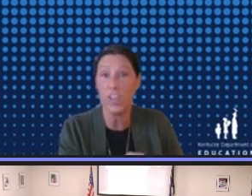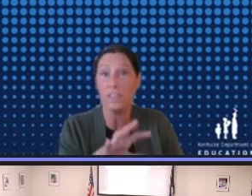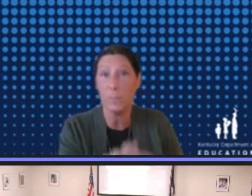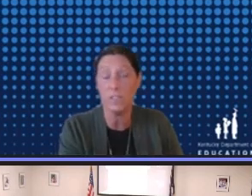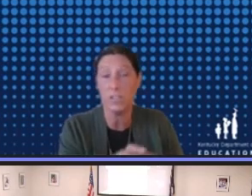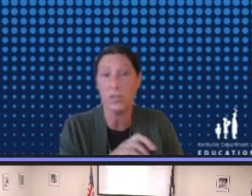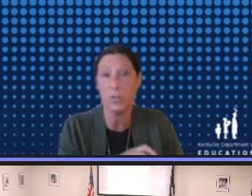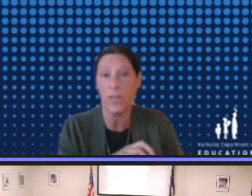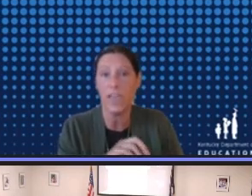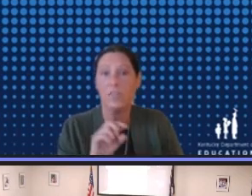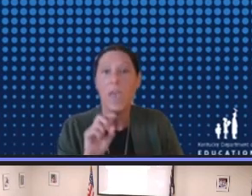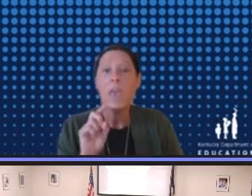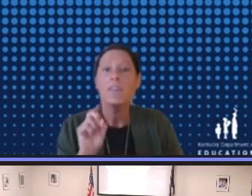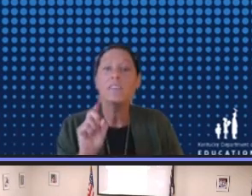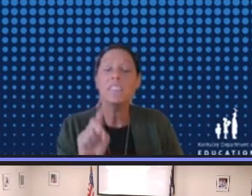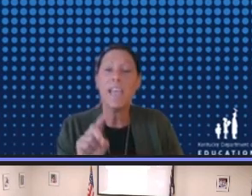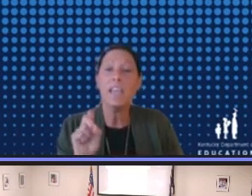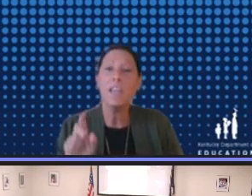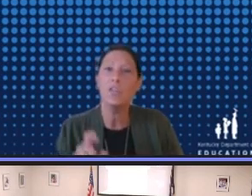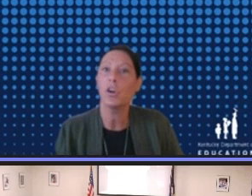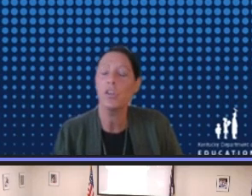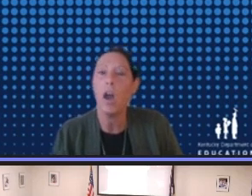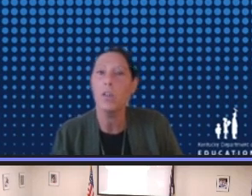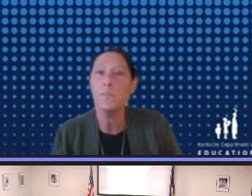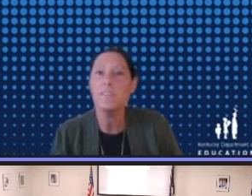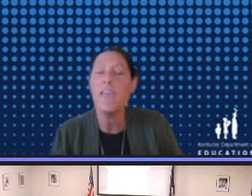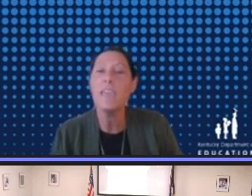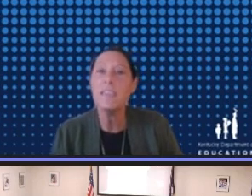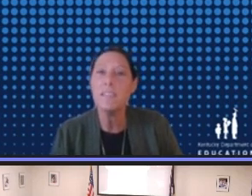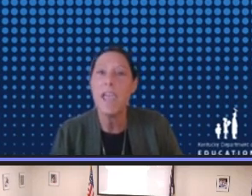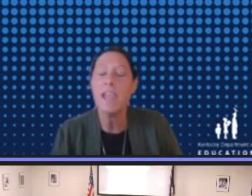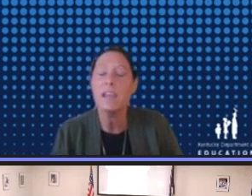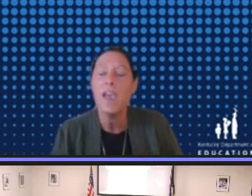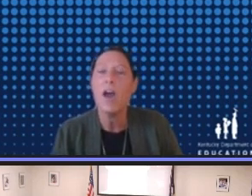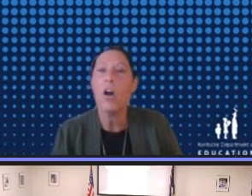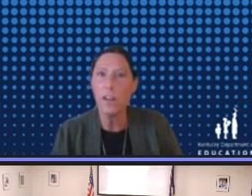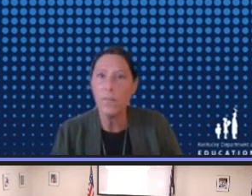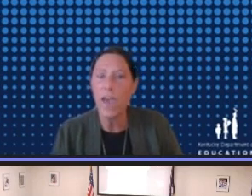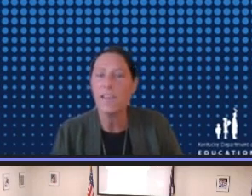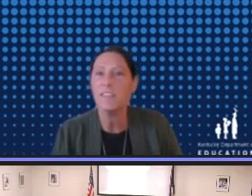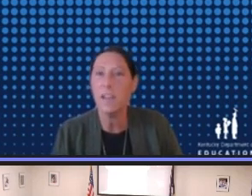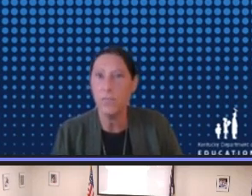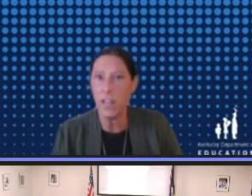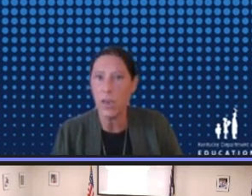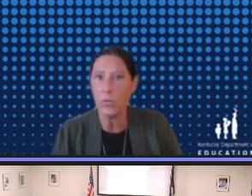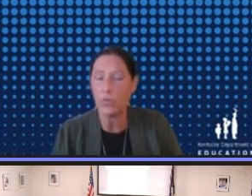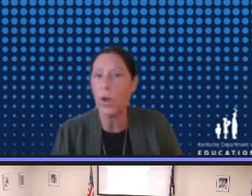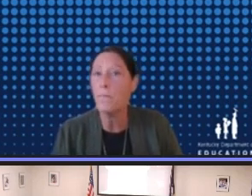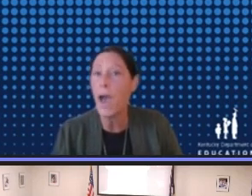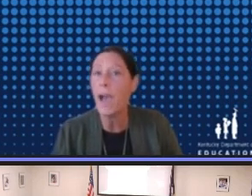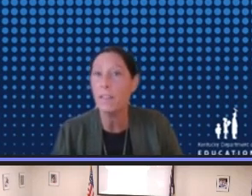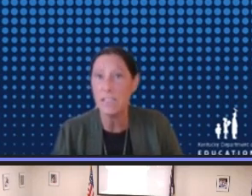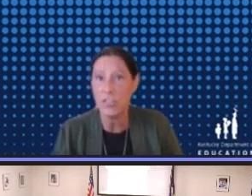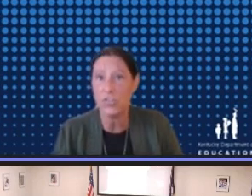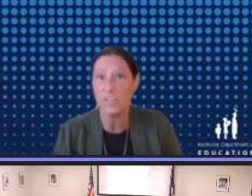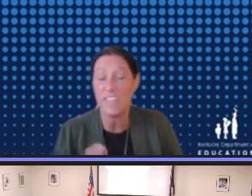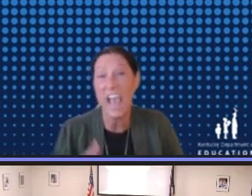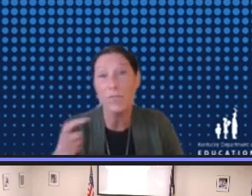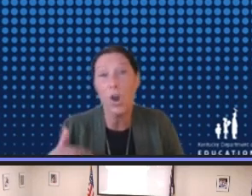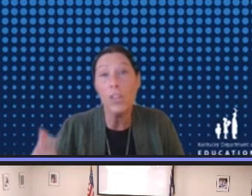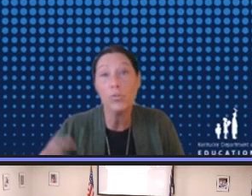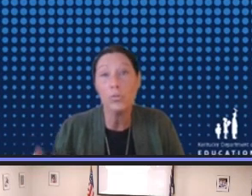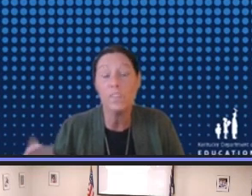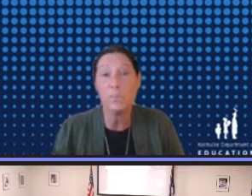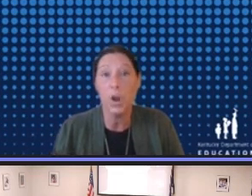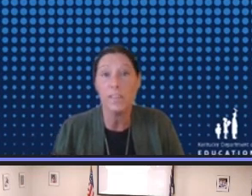better understand the particular phase. The second and third columns, they contain artifacts and videos from pilot districts